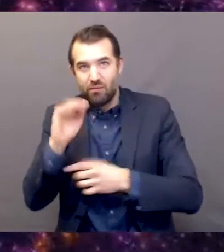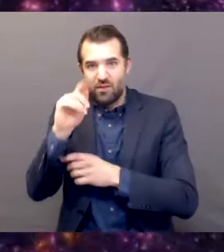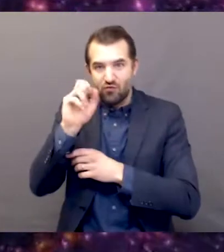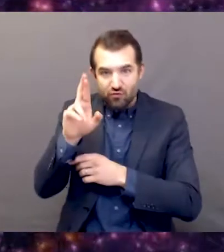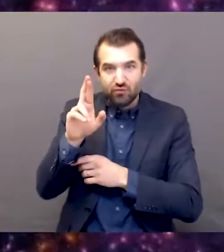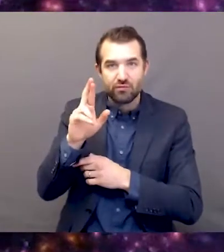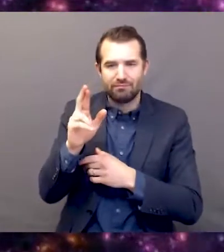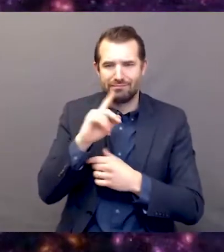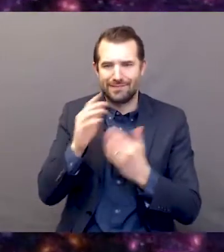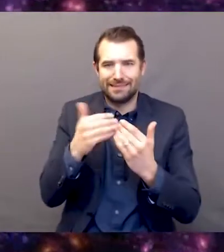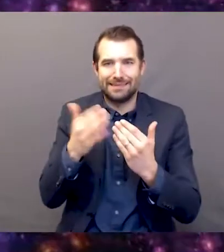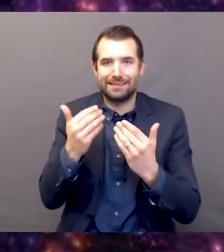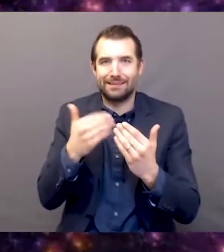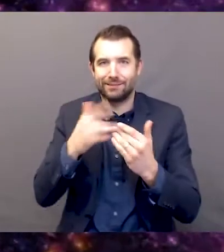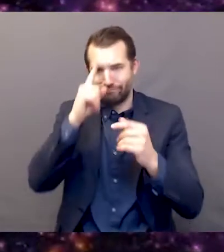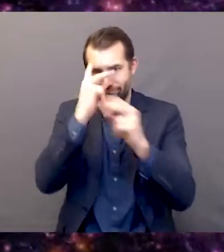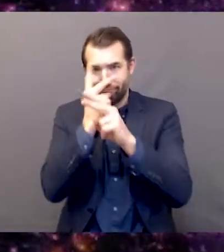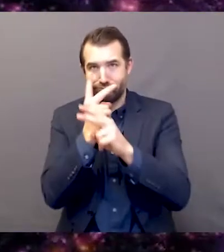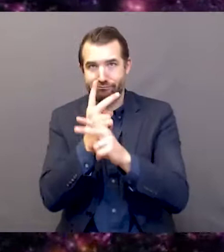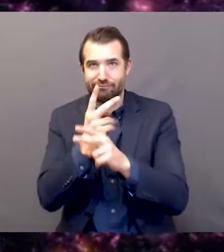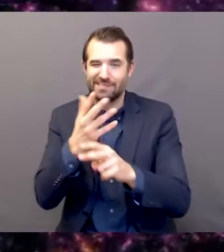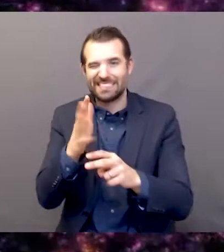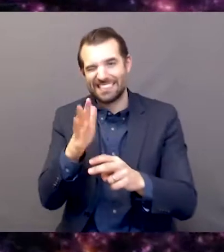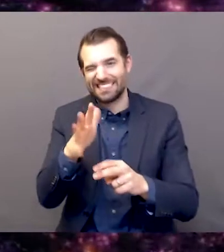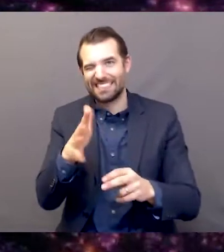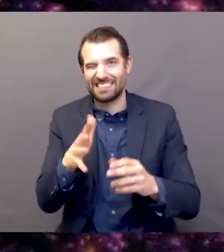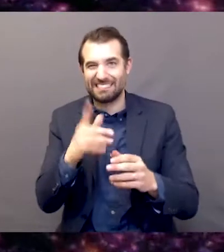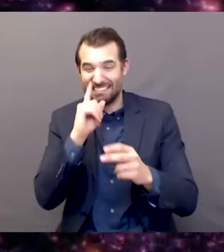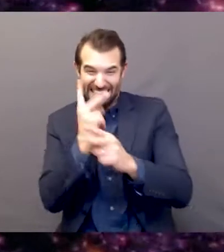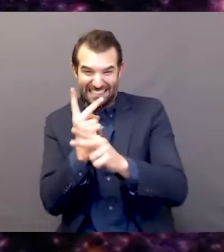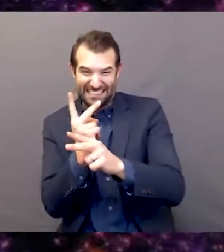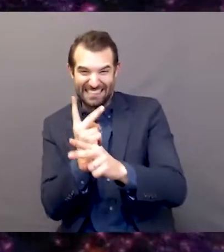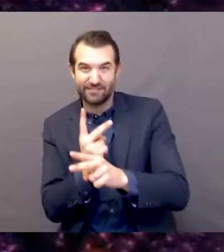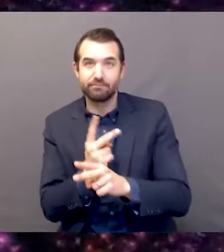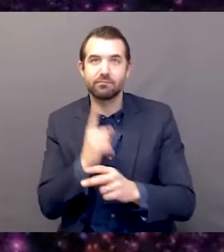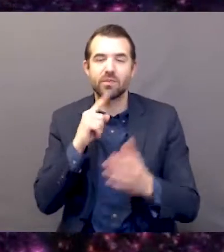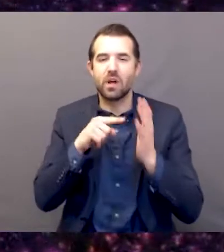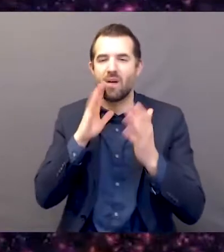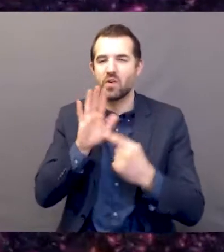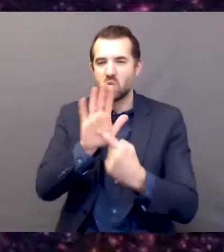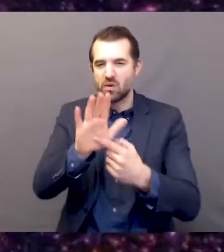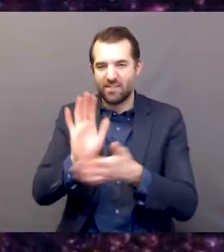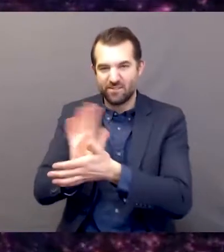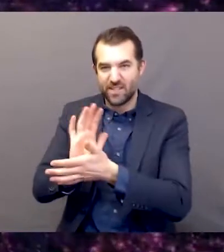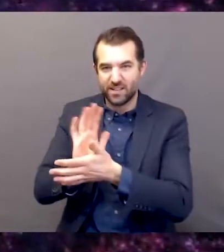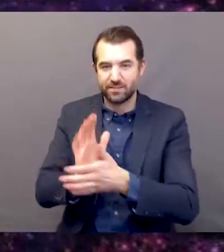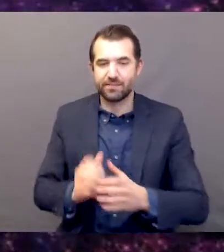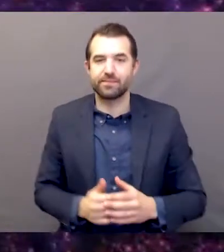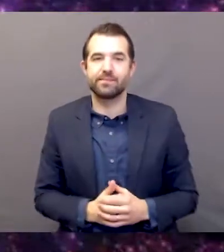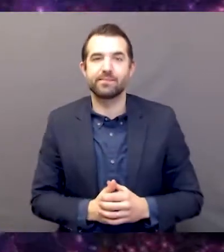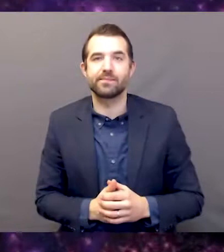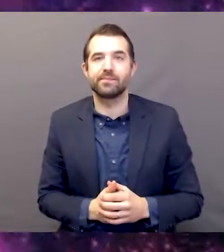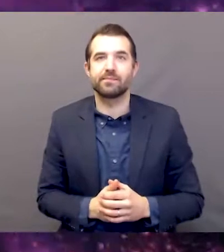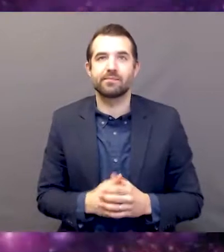say that it's easy, but it's only relatively easy to compute, to model, since it's affected only by gravity. Let's begin the movie. In